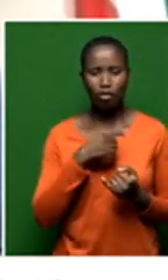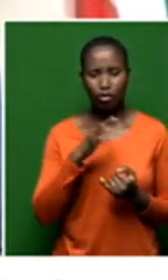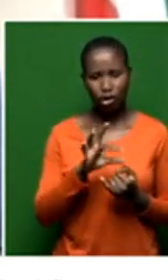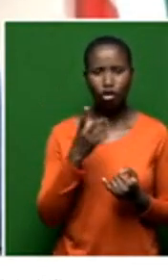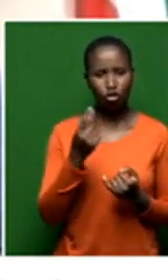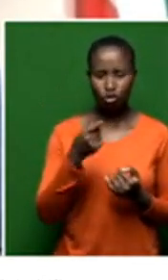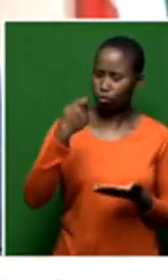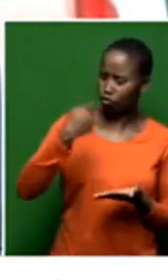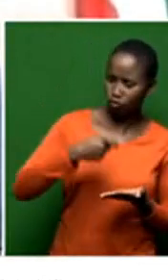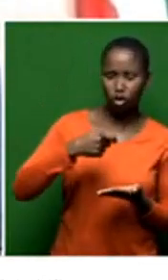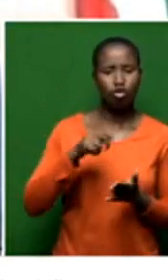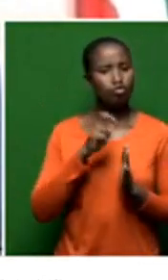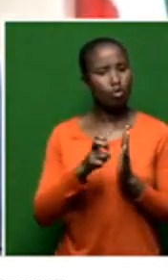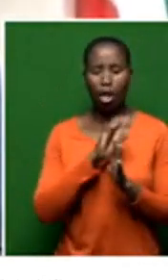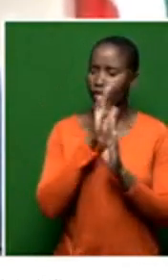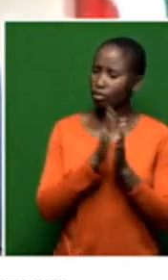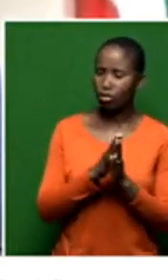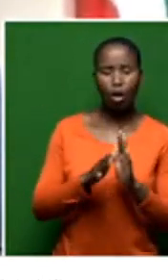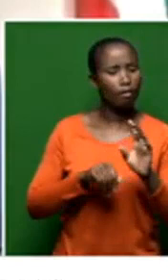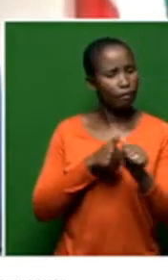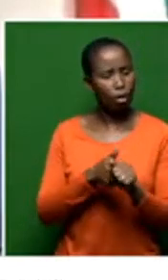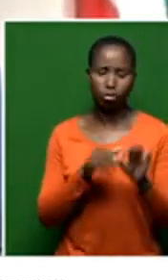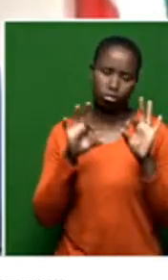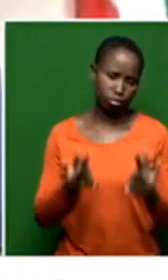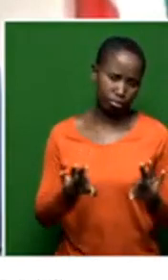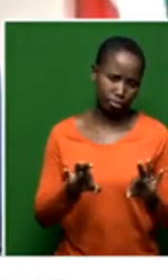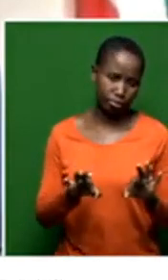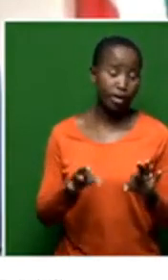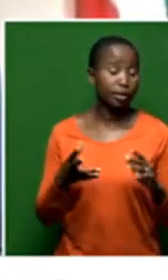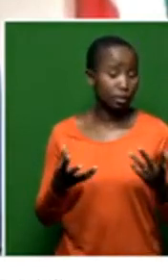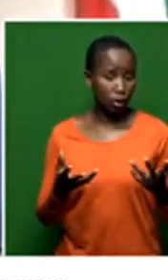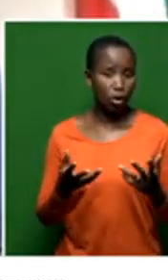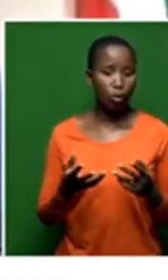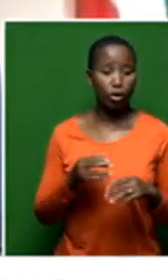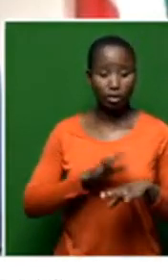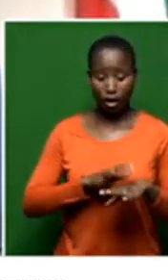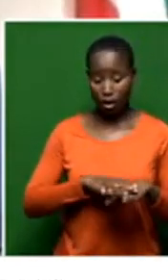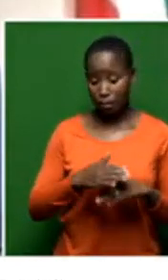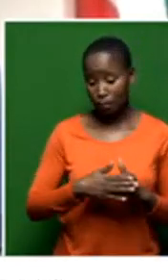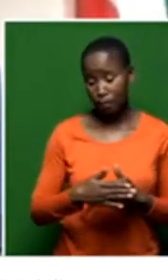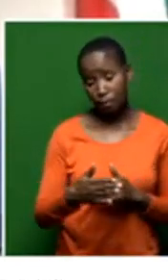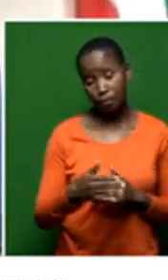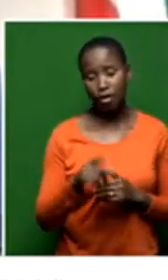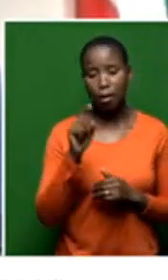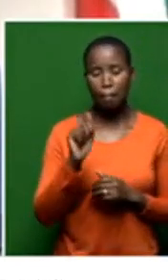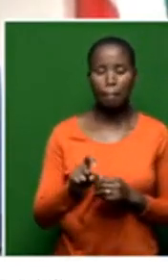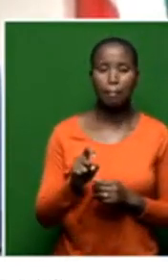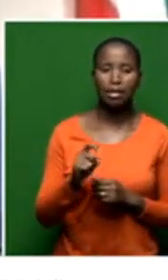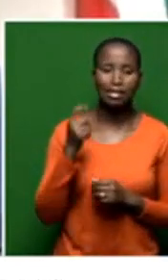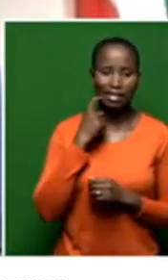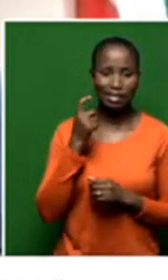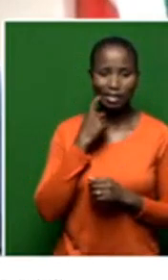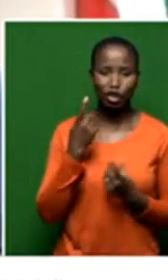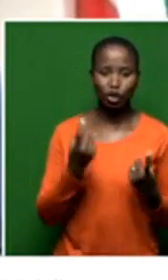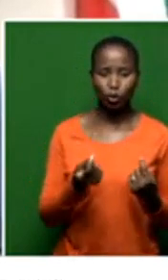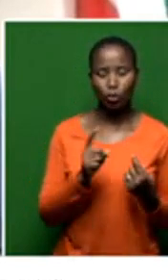the auction rules. They are cooperative. So I think with time, through the passage of time, we should be able to